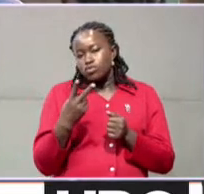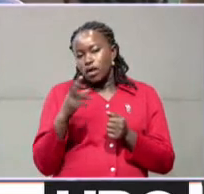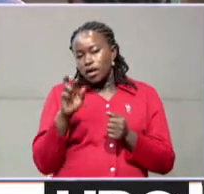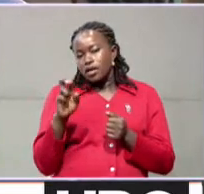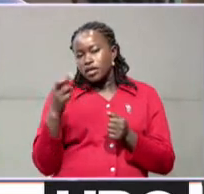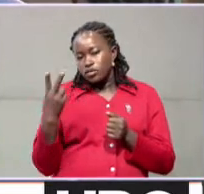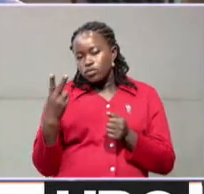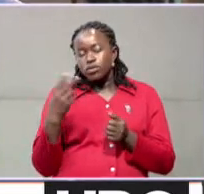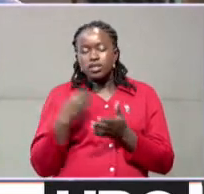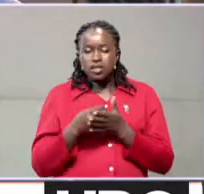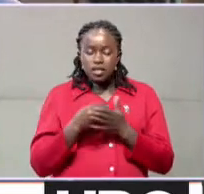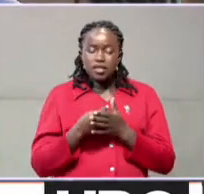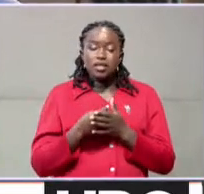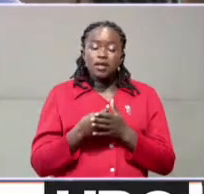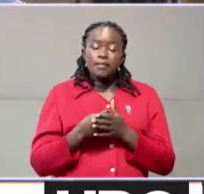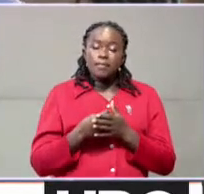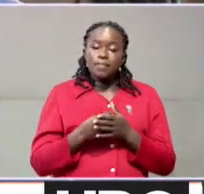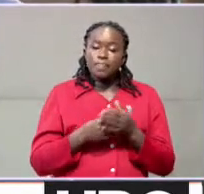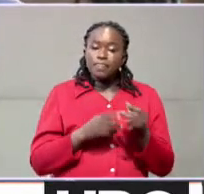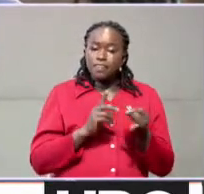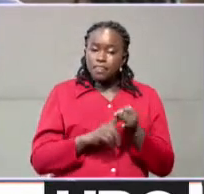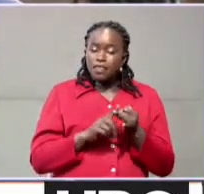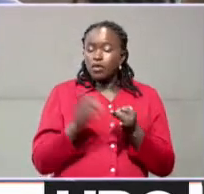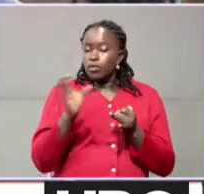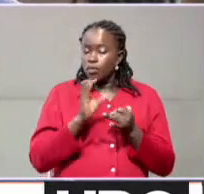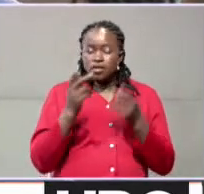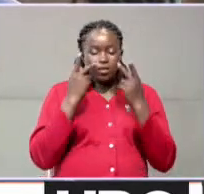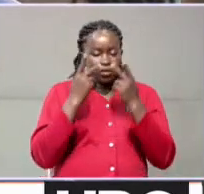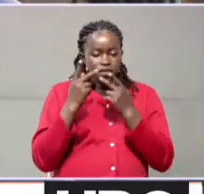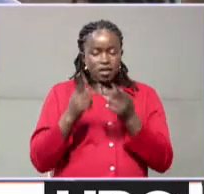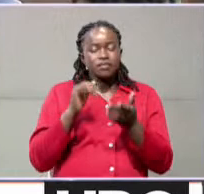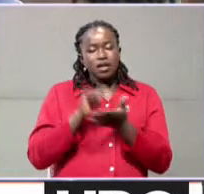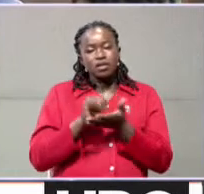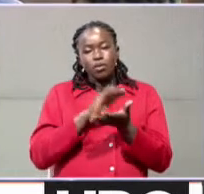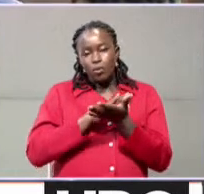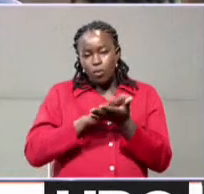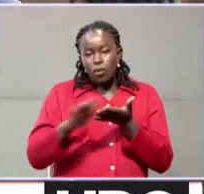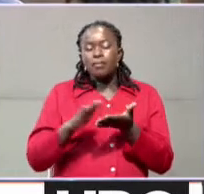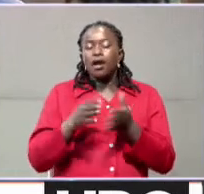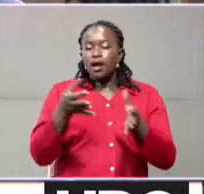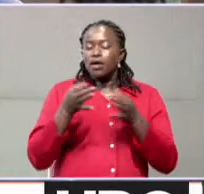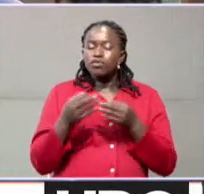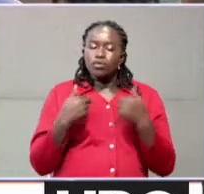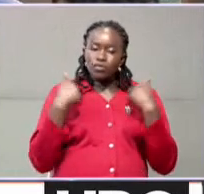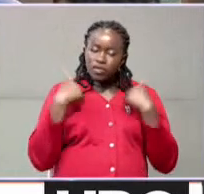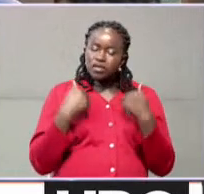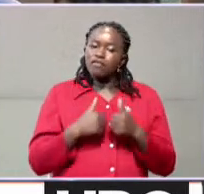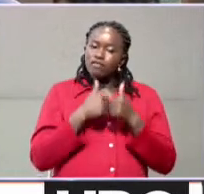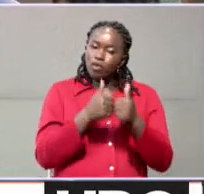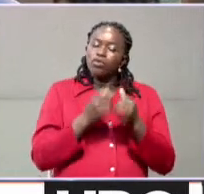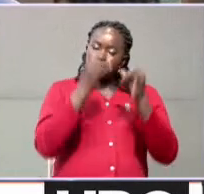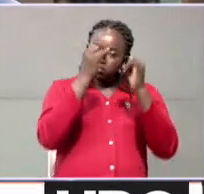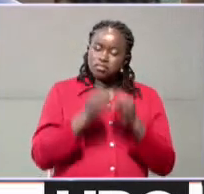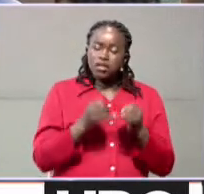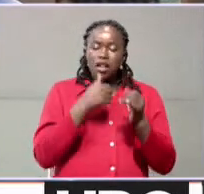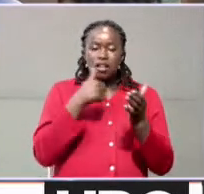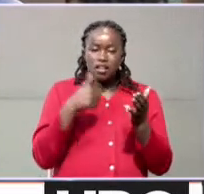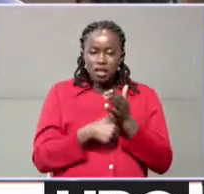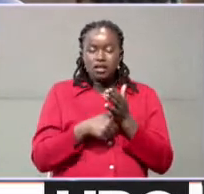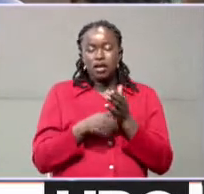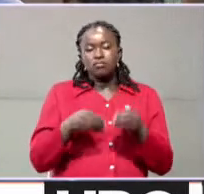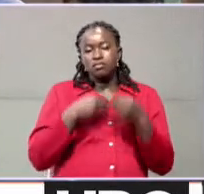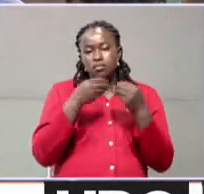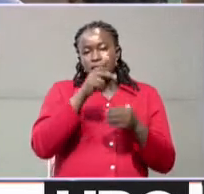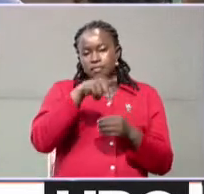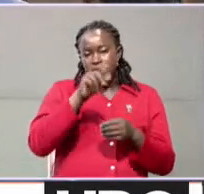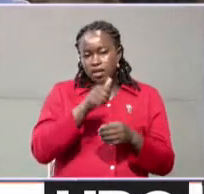ceilings number two the committee observed that the hoyma accounting officer followed the instructions in the later issued by the ps